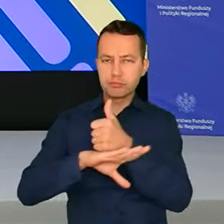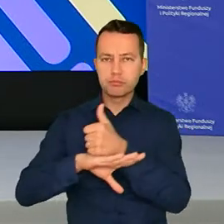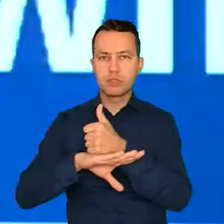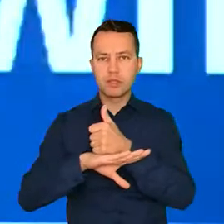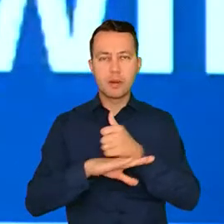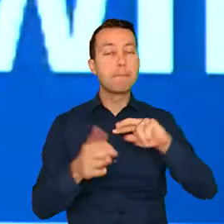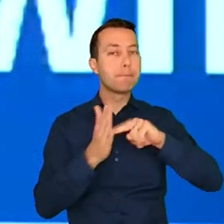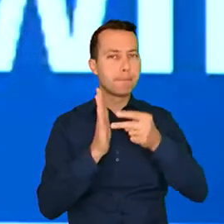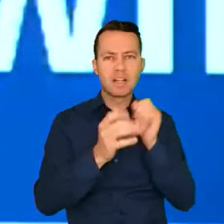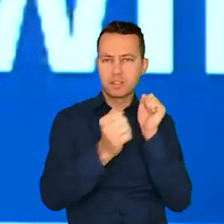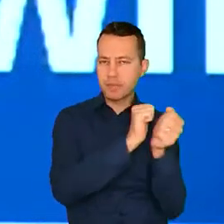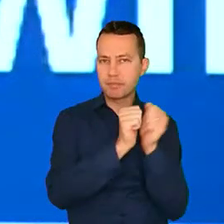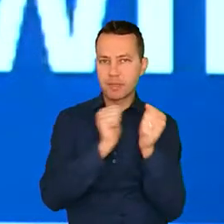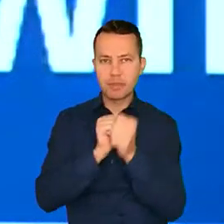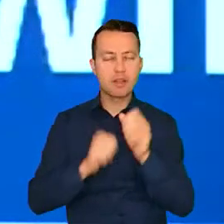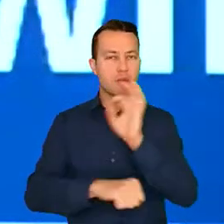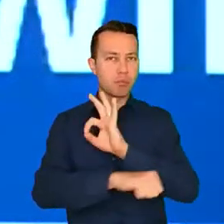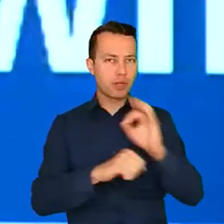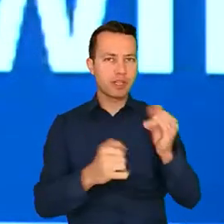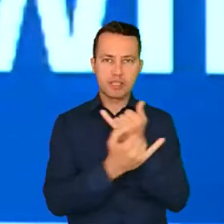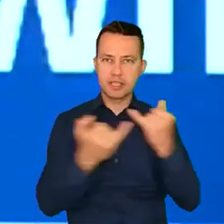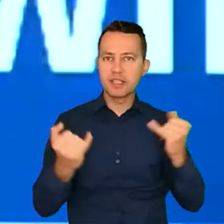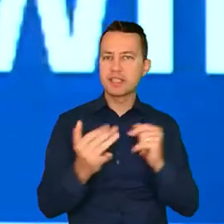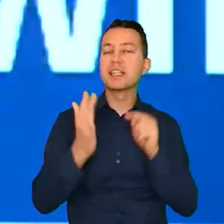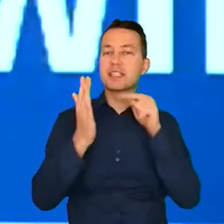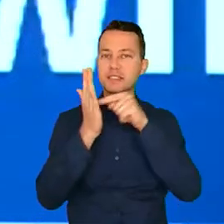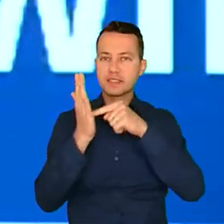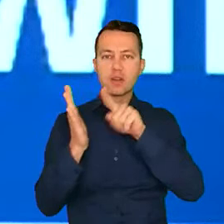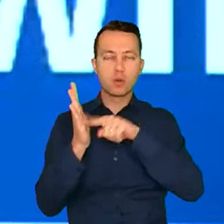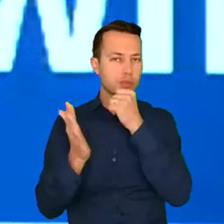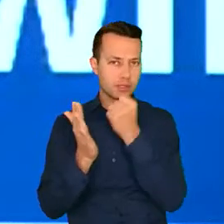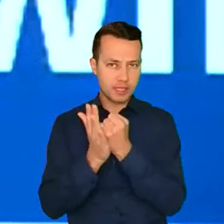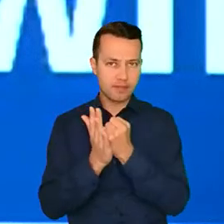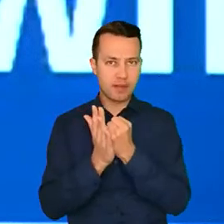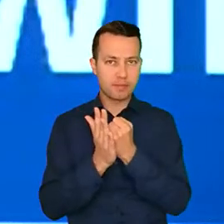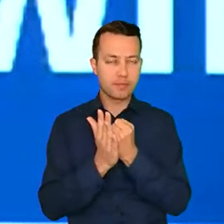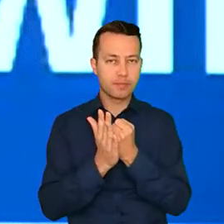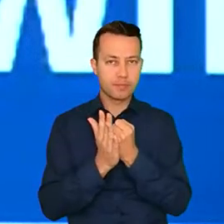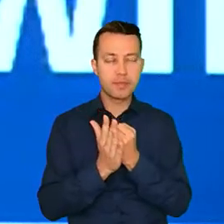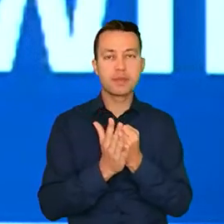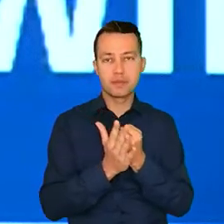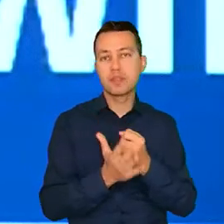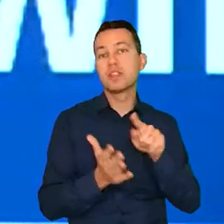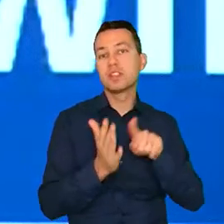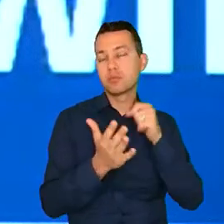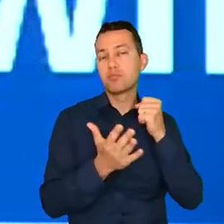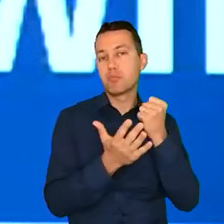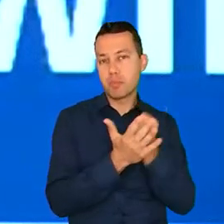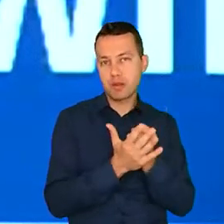the preparation for another directive, which is the